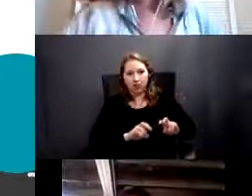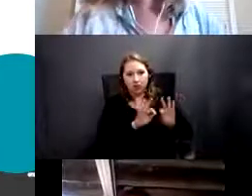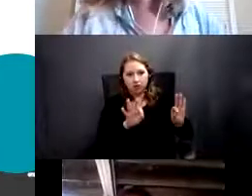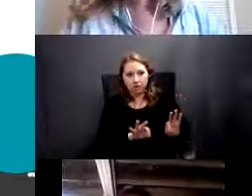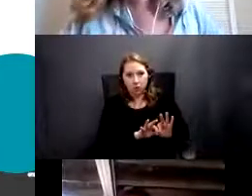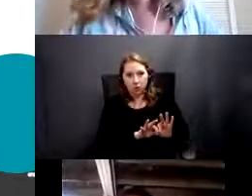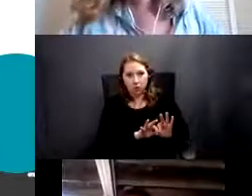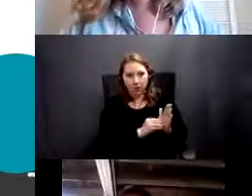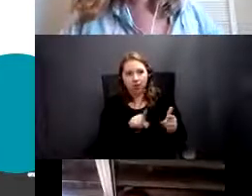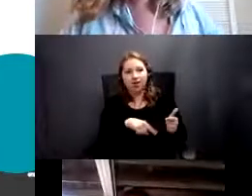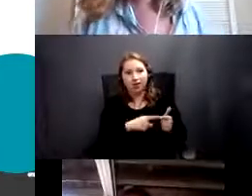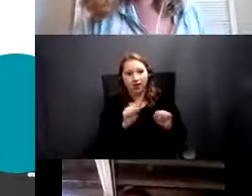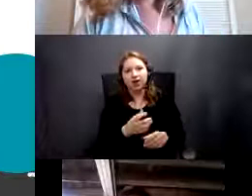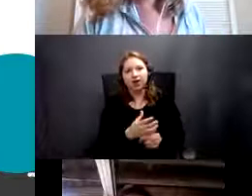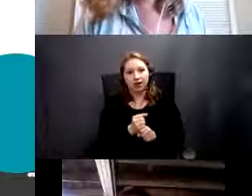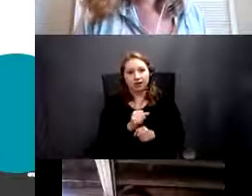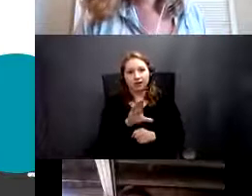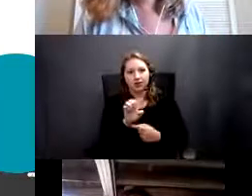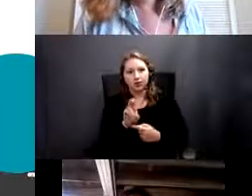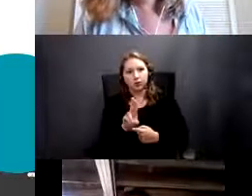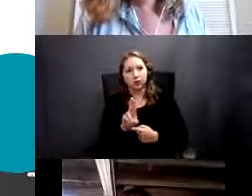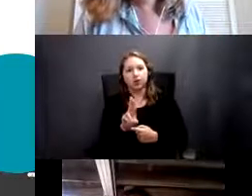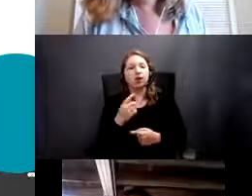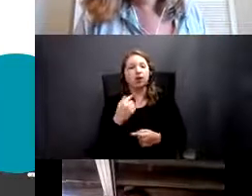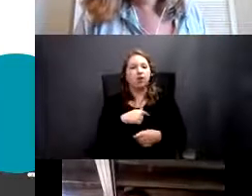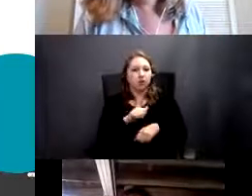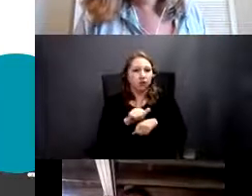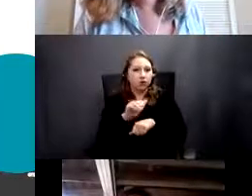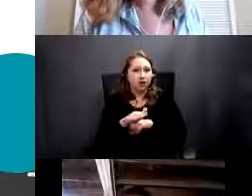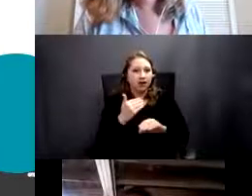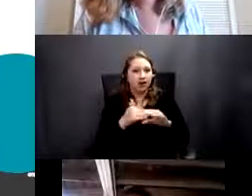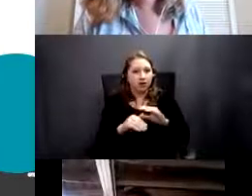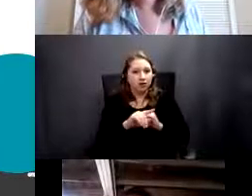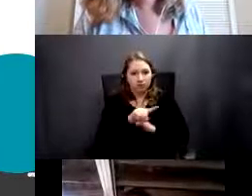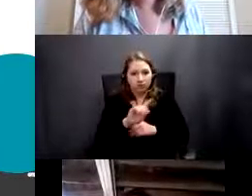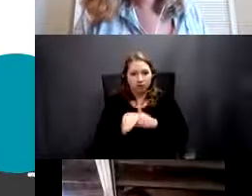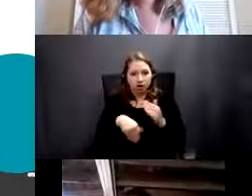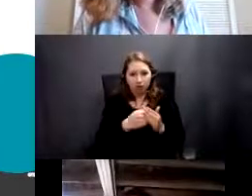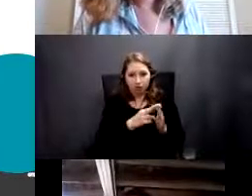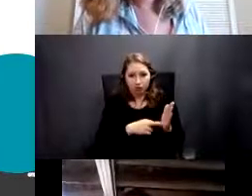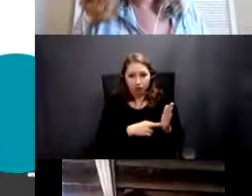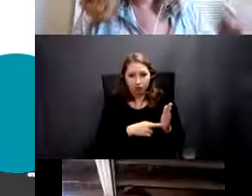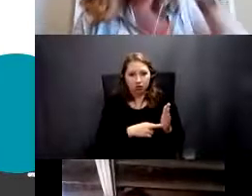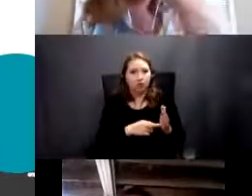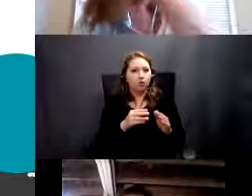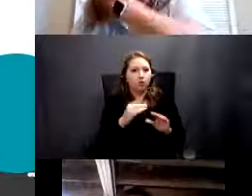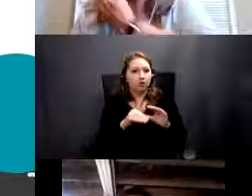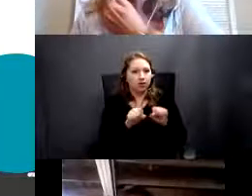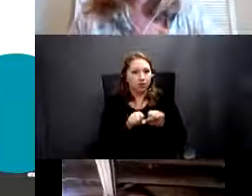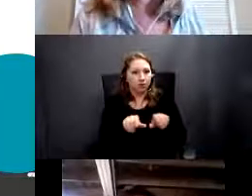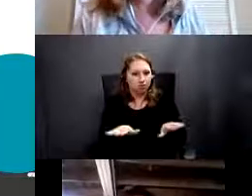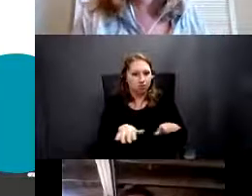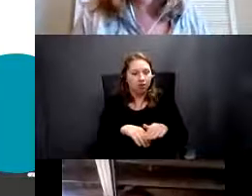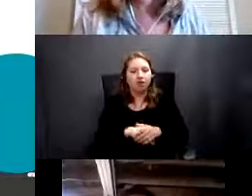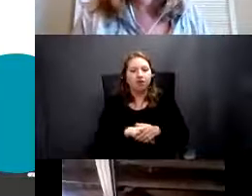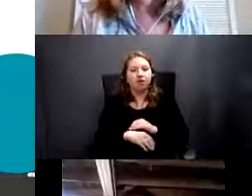be, we'll get an email out to everyone who registered for this as well. And for those who missed some